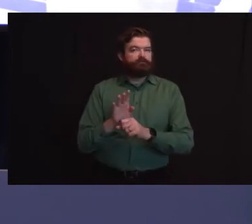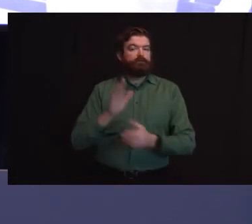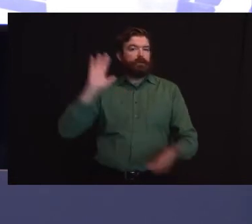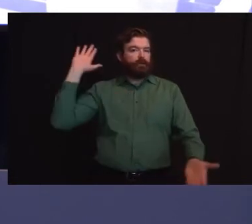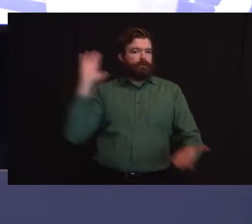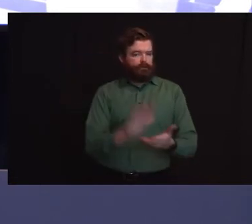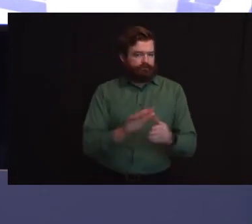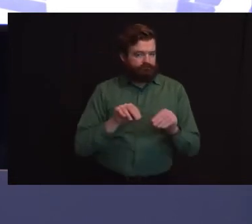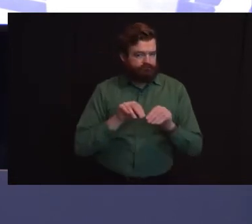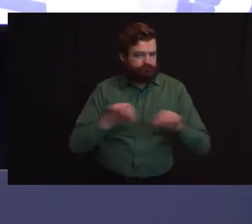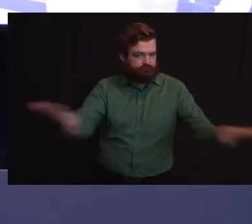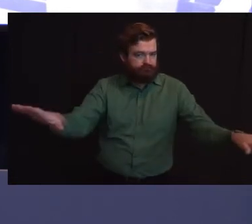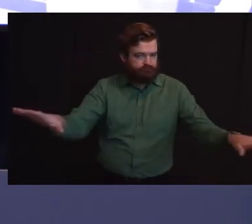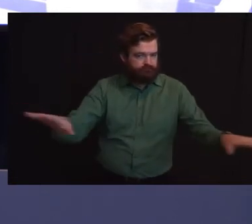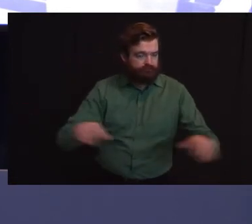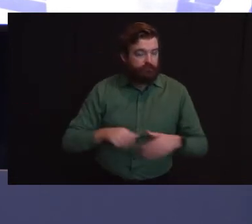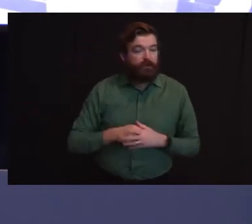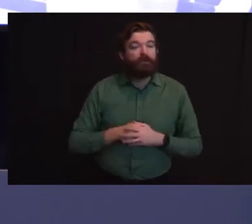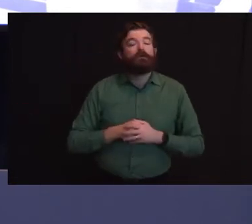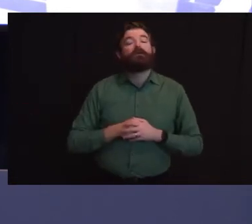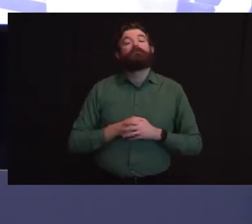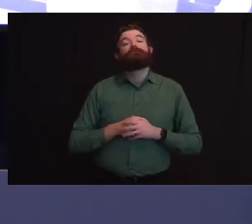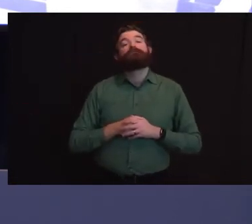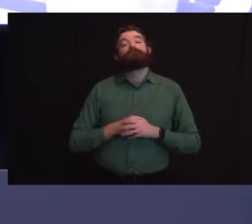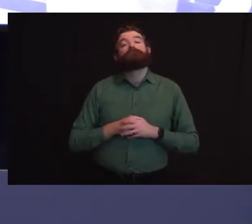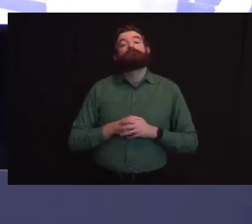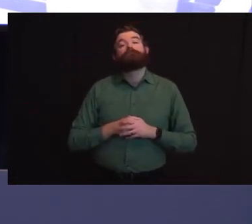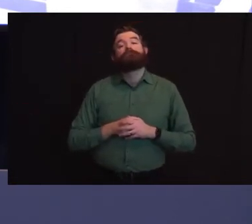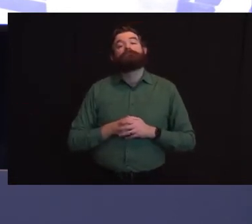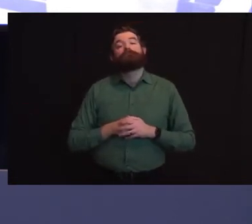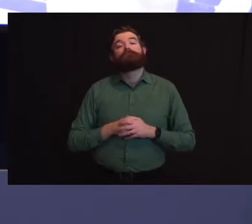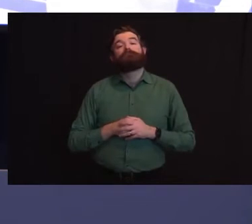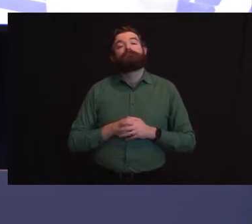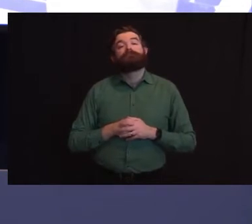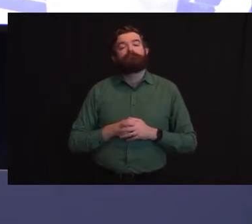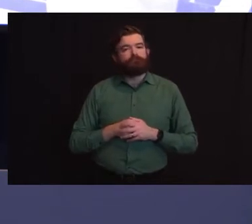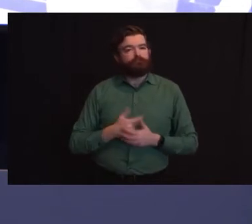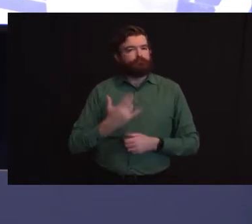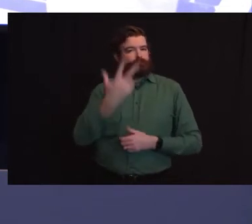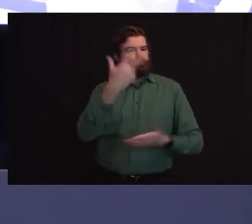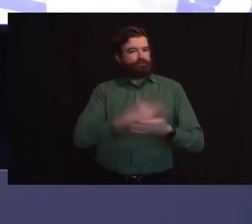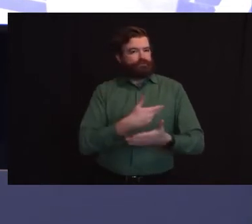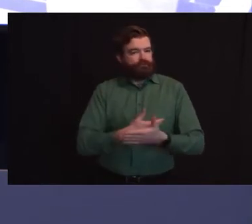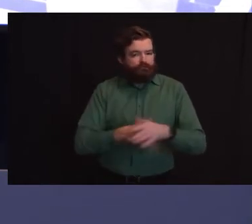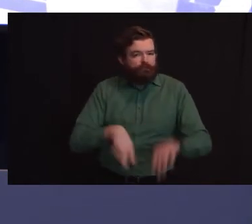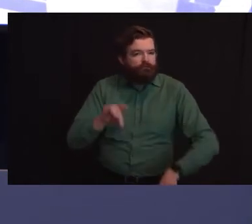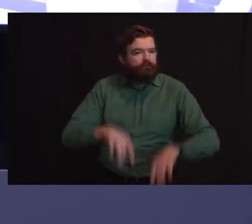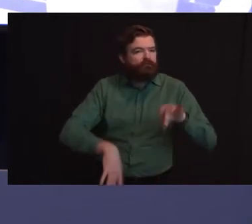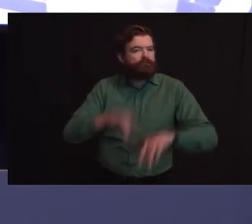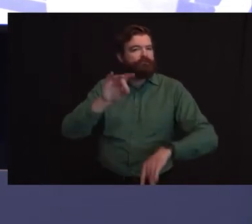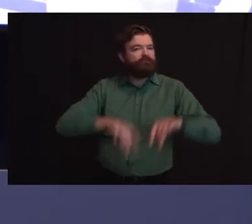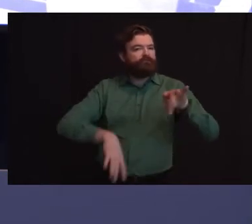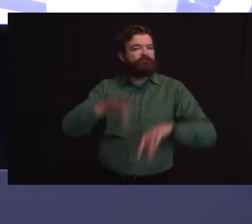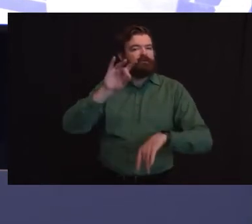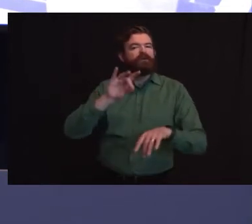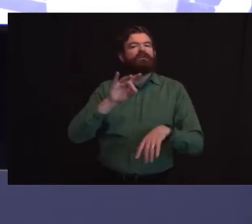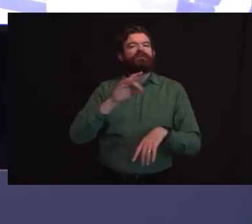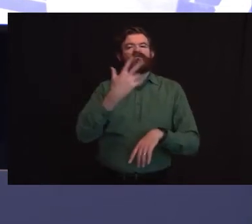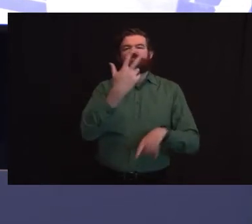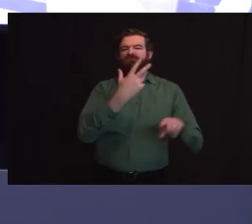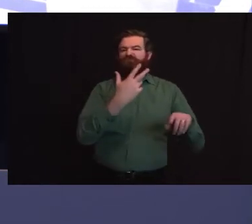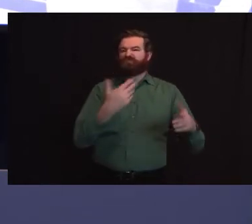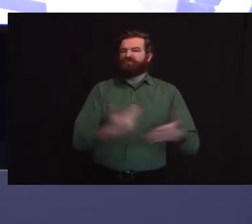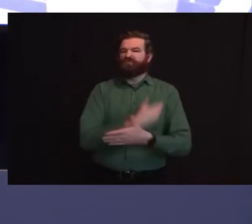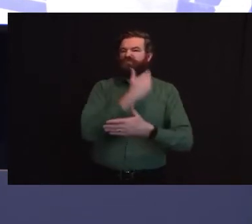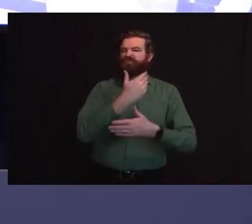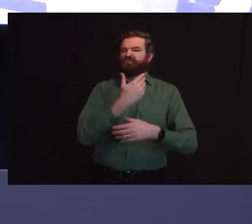are reporting 3 new cases of the B.1.17 variant, the variant that emerged in the UK, for a total of 11 cases